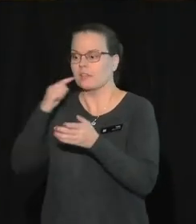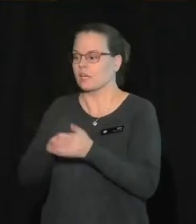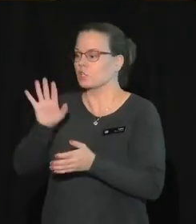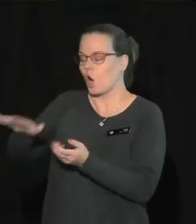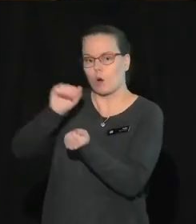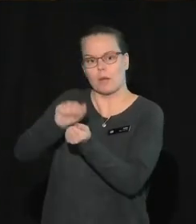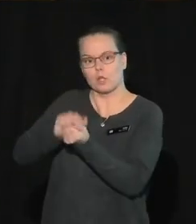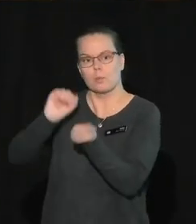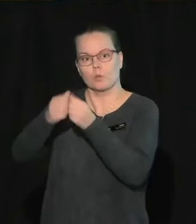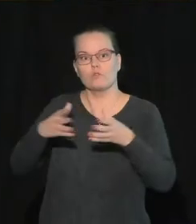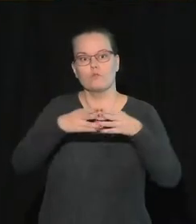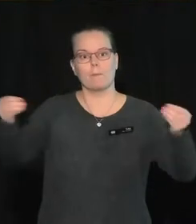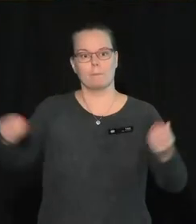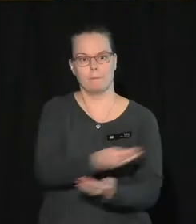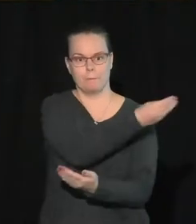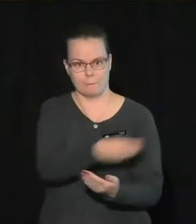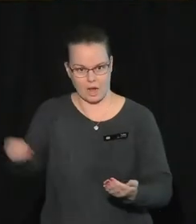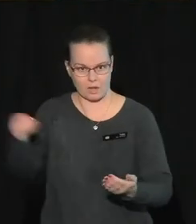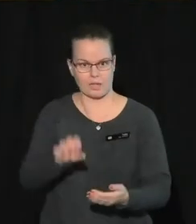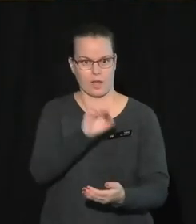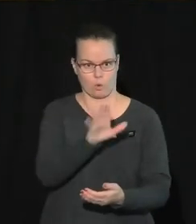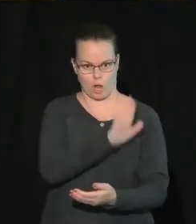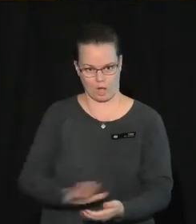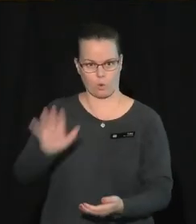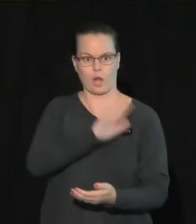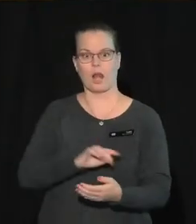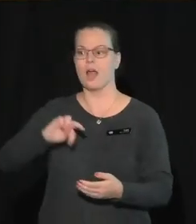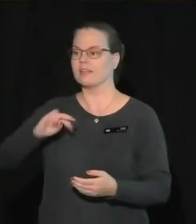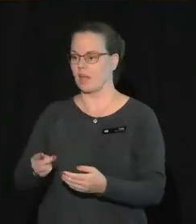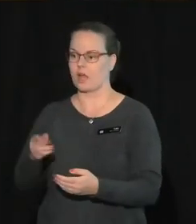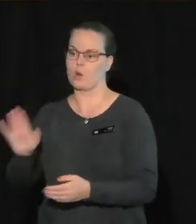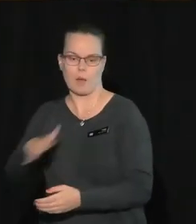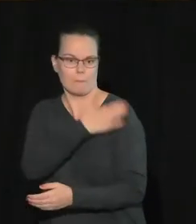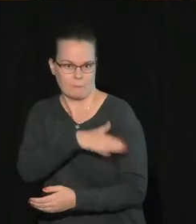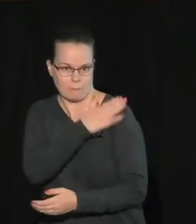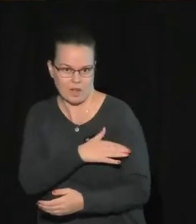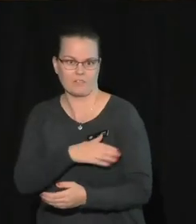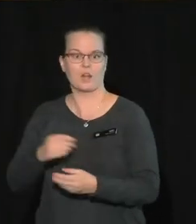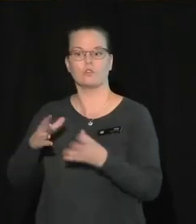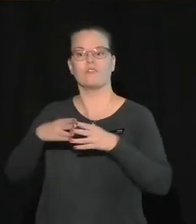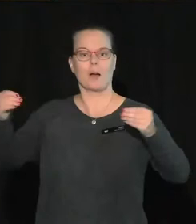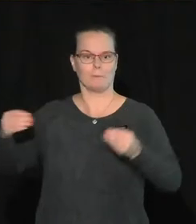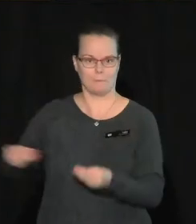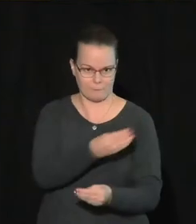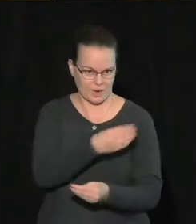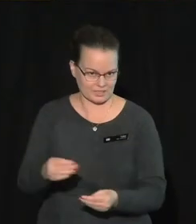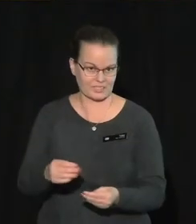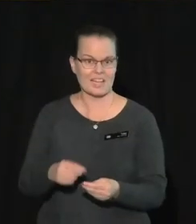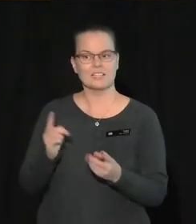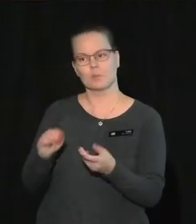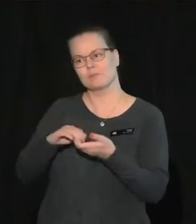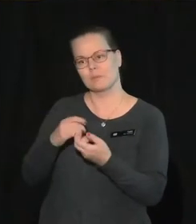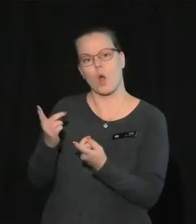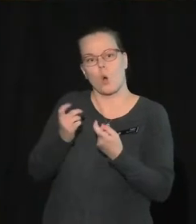are accessible when using the EU funds. In the next slide, I'm going